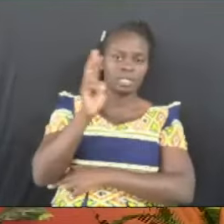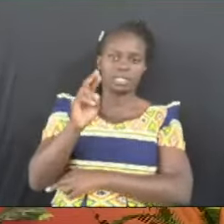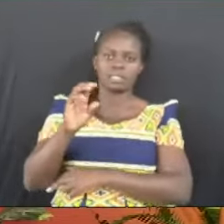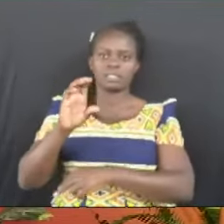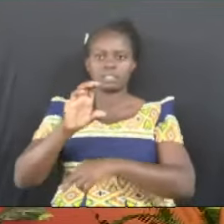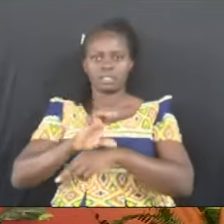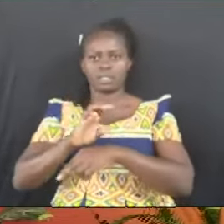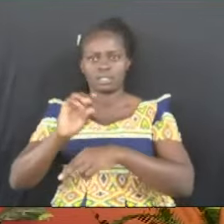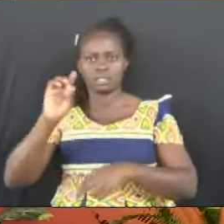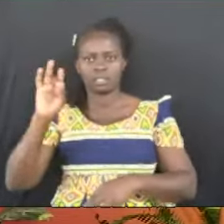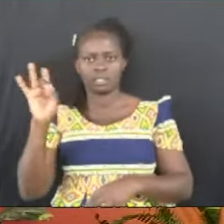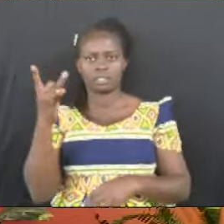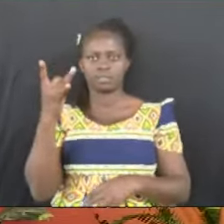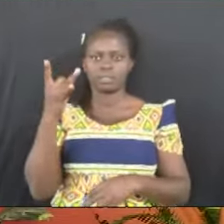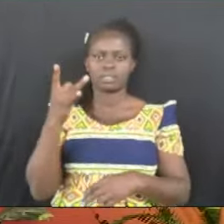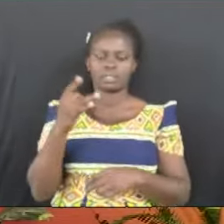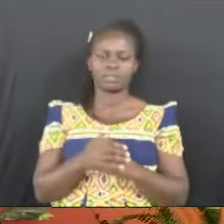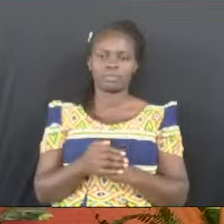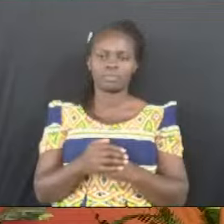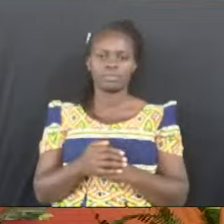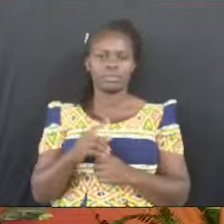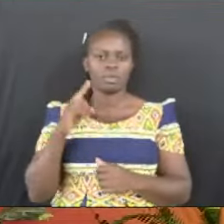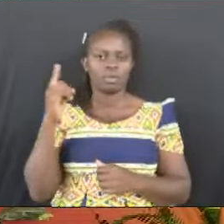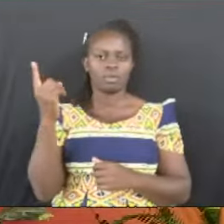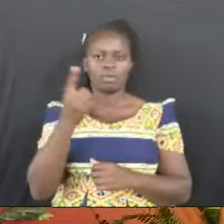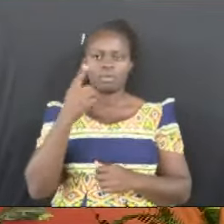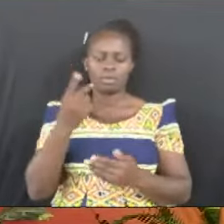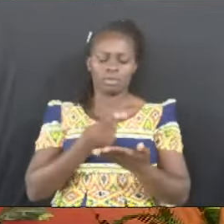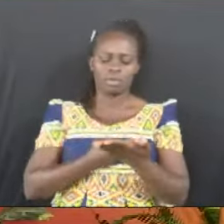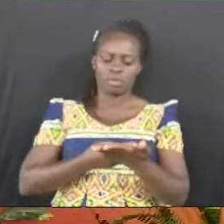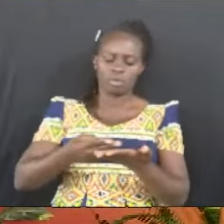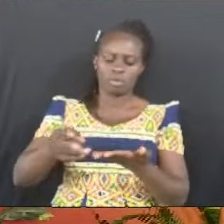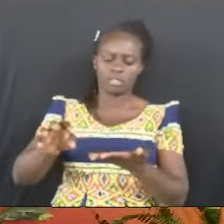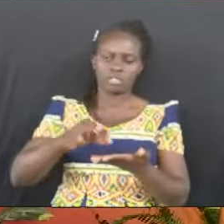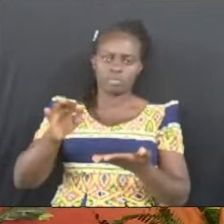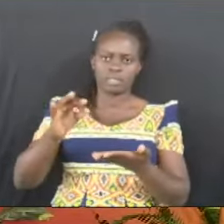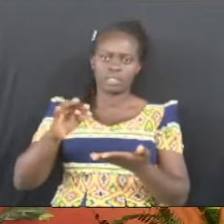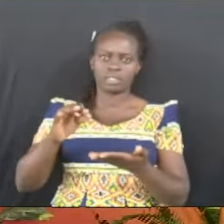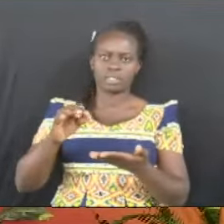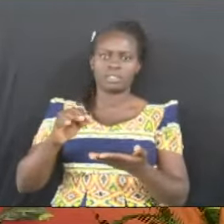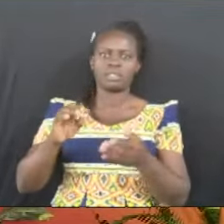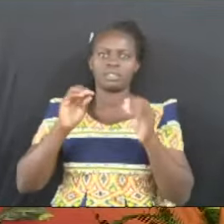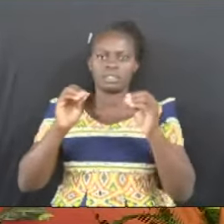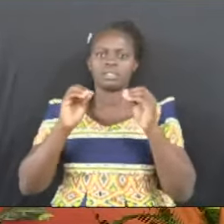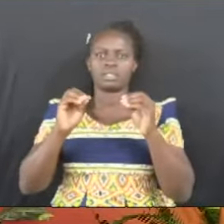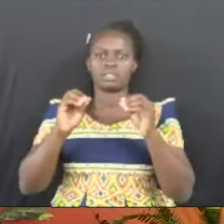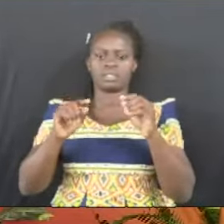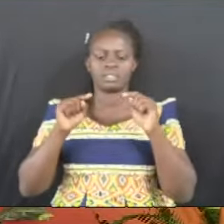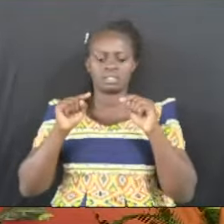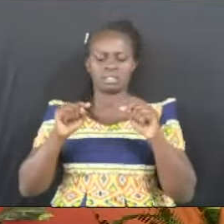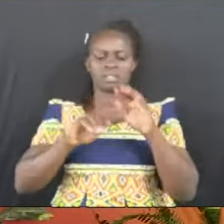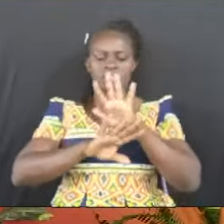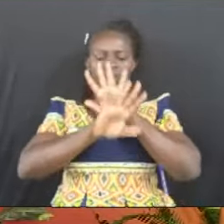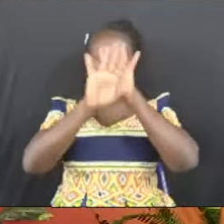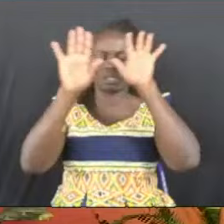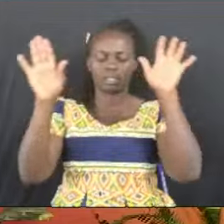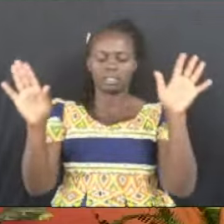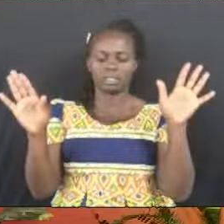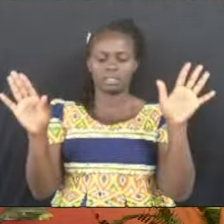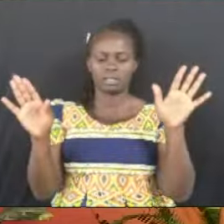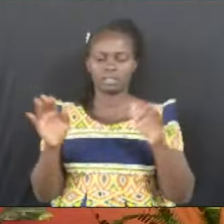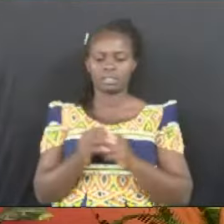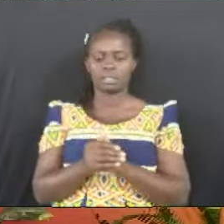days. Oh, may the Spirit of God make this clearer. Father, we